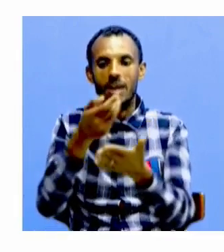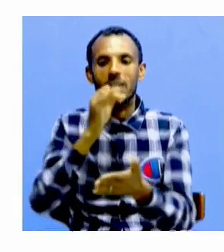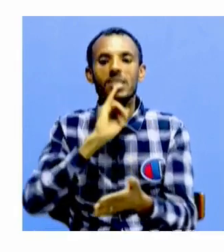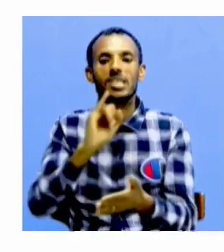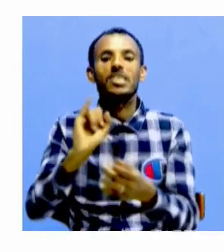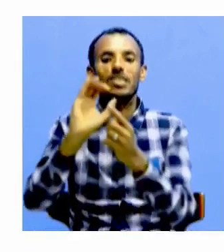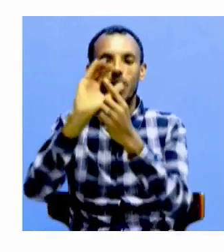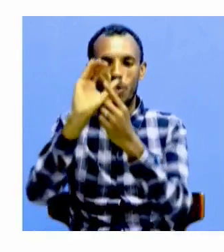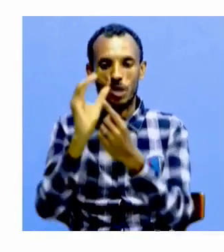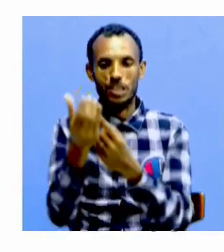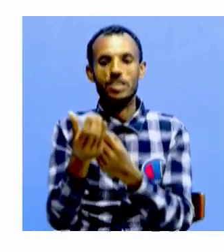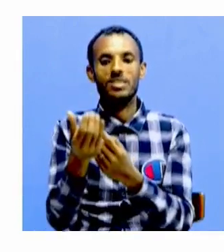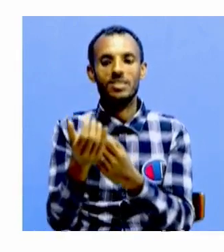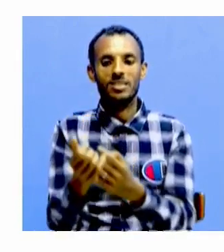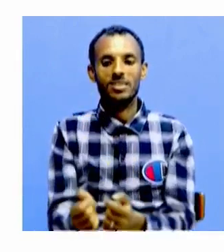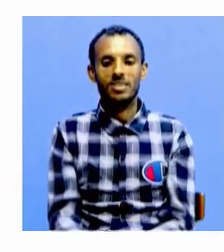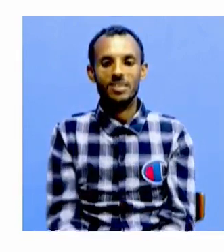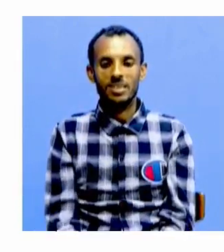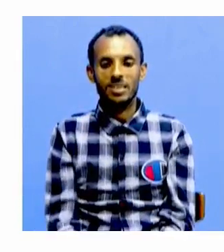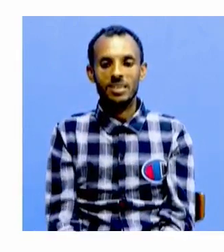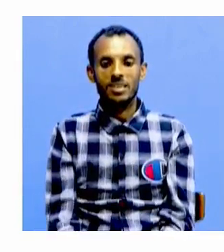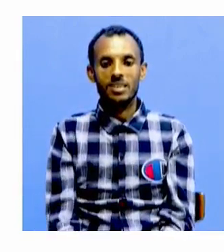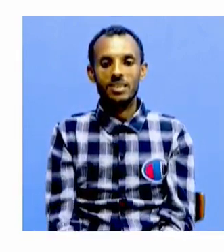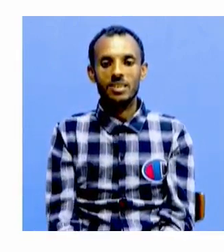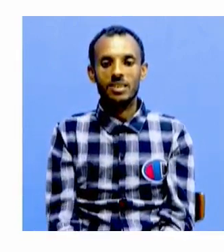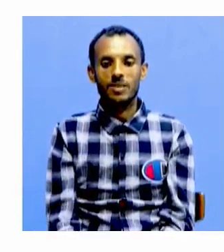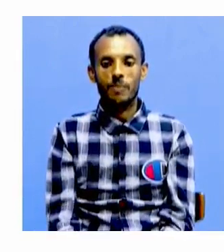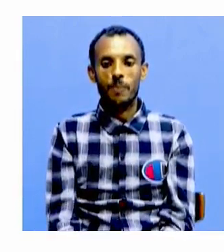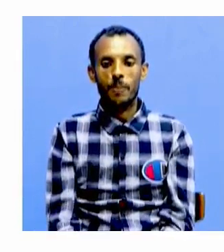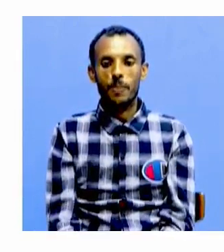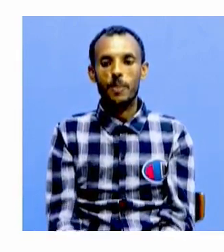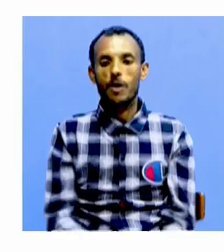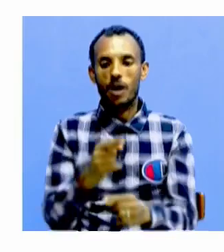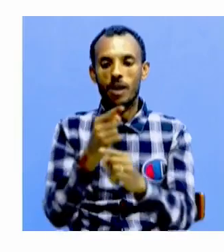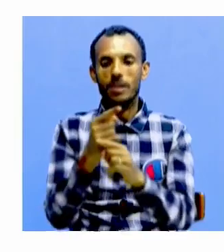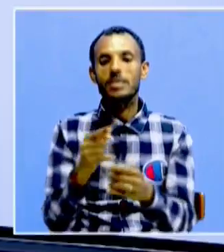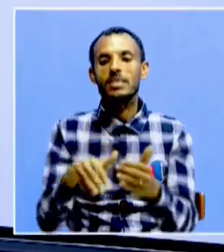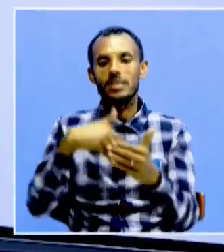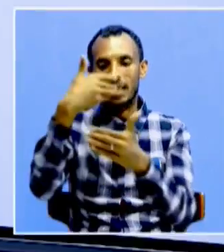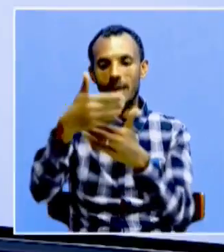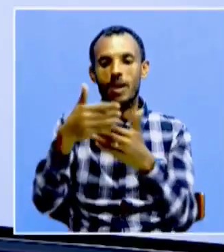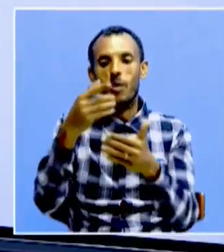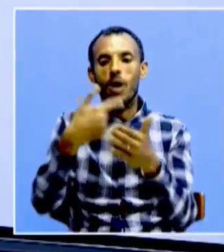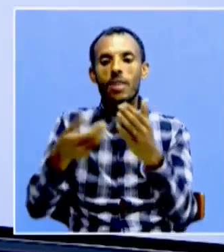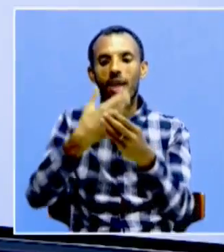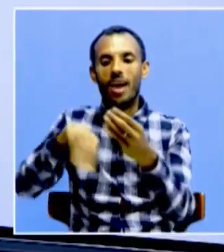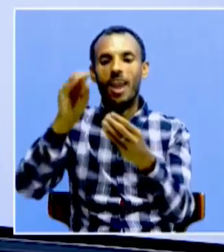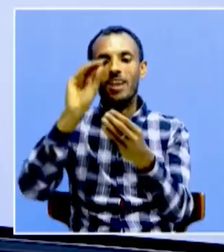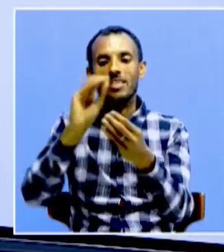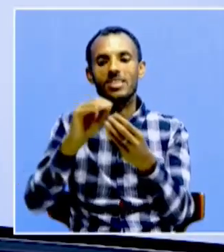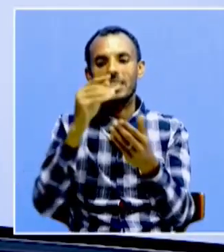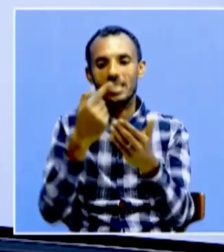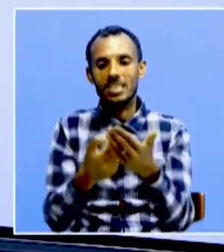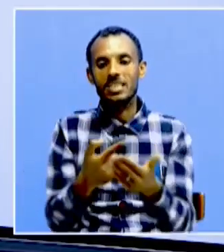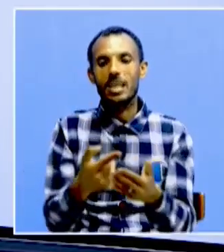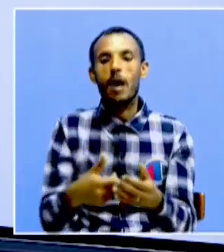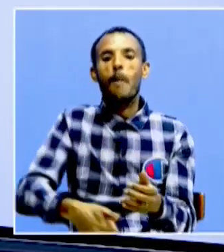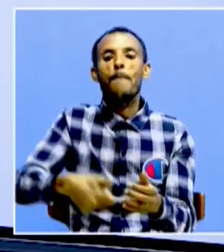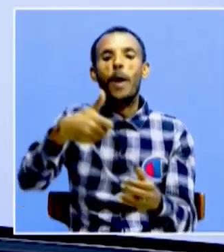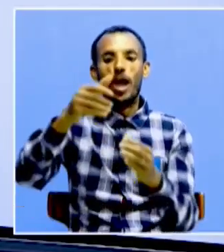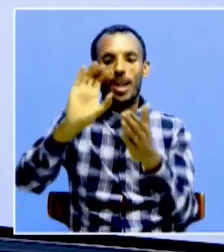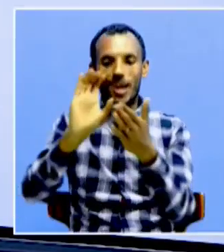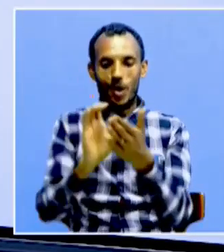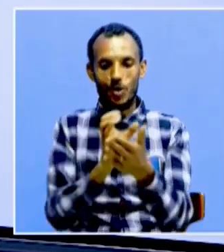the condition. All right? Then, what else? In the main clause,